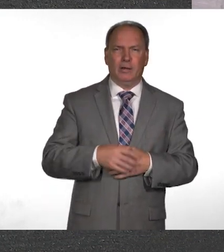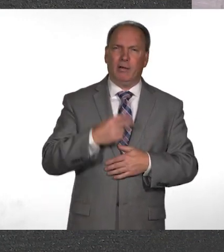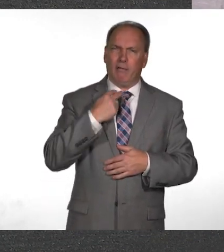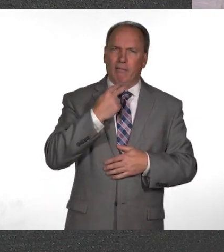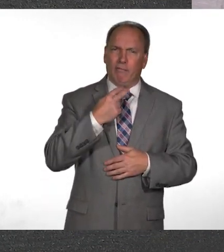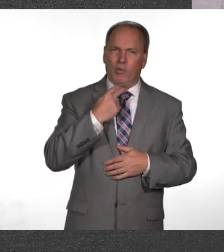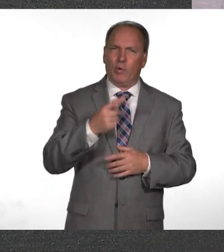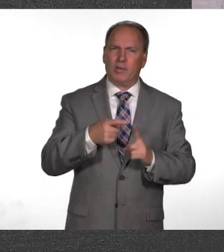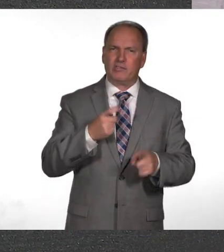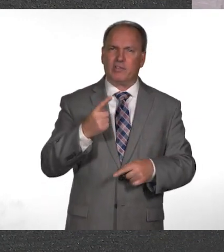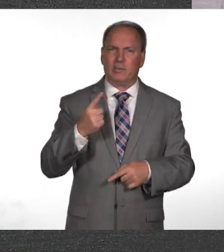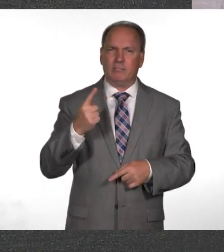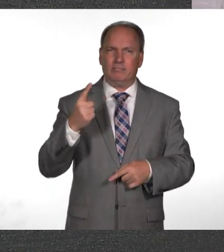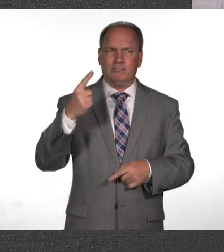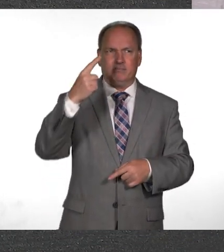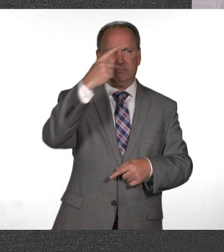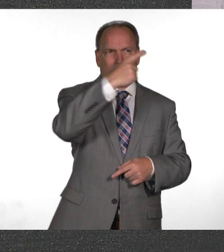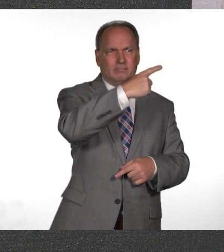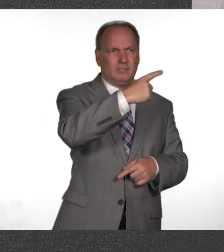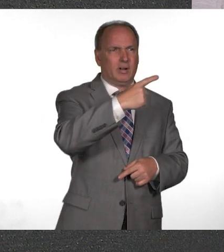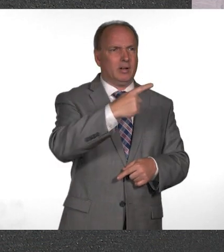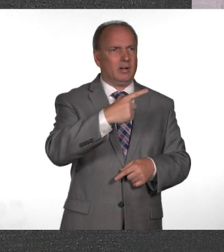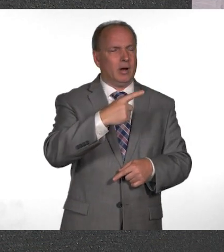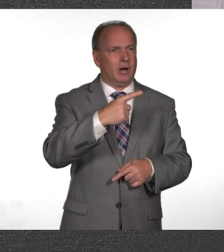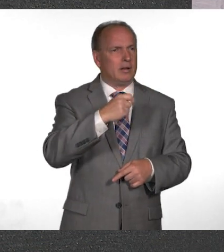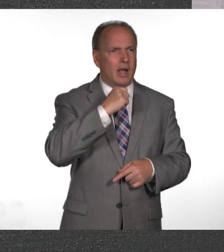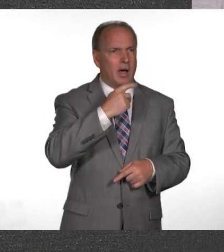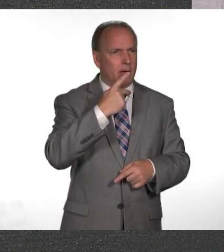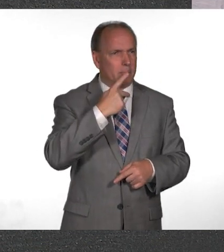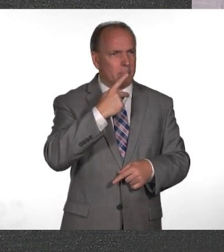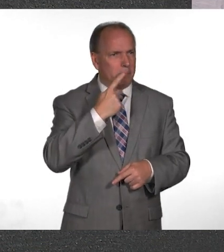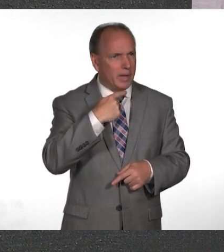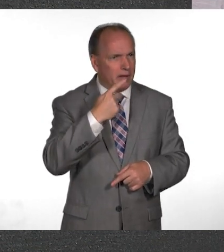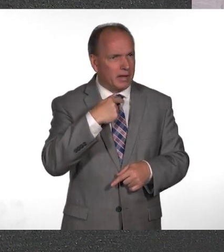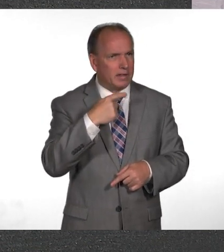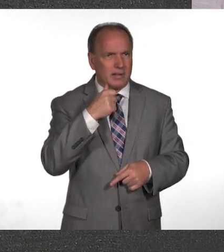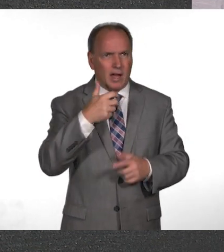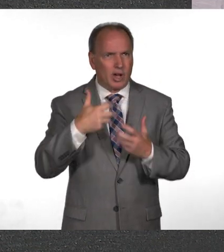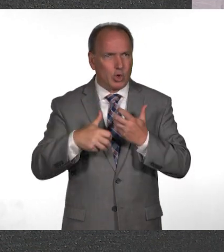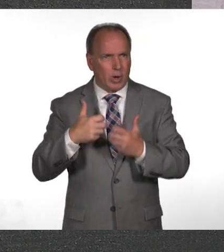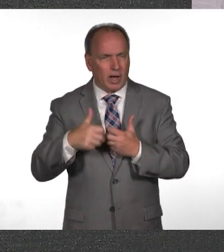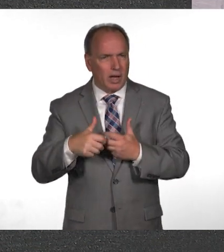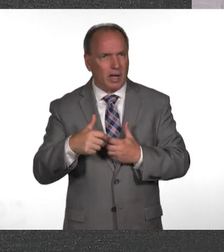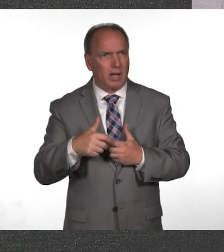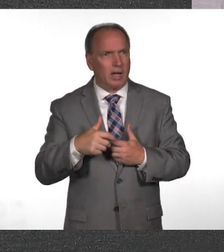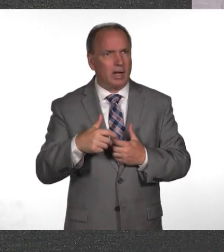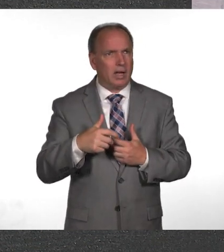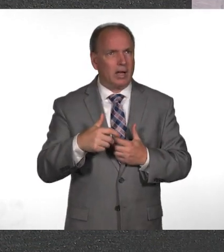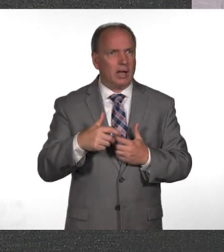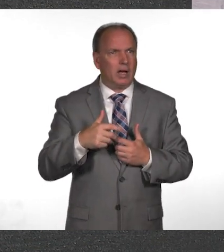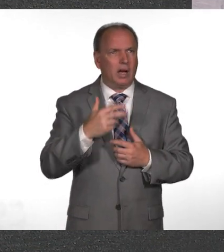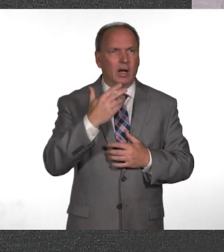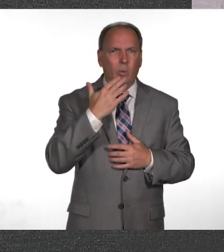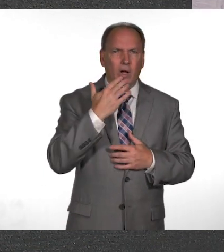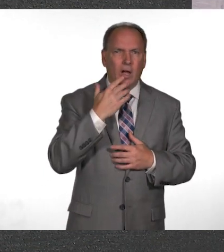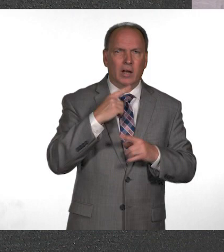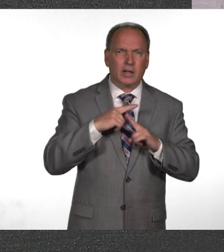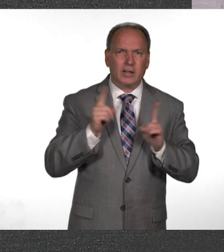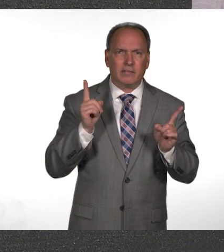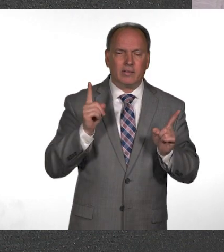do you think that is talking? It's not pink for Piggy and it's not gray for Gerald. Who could it be?